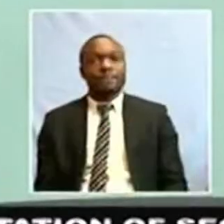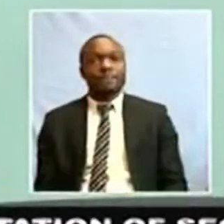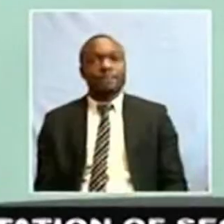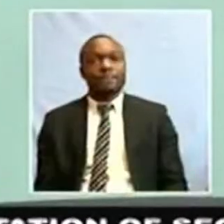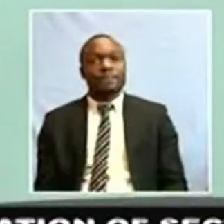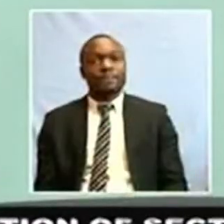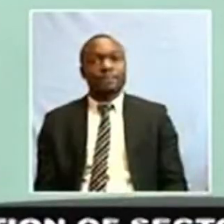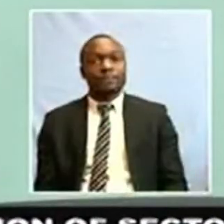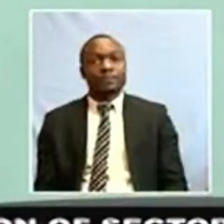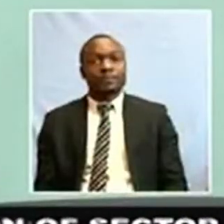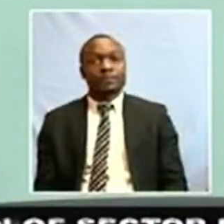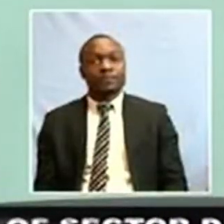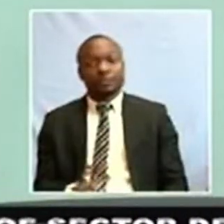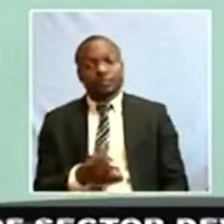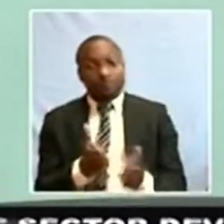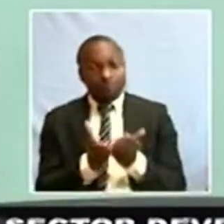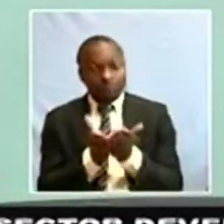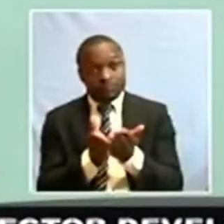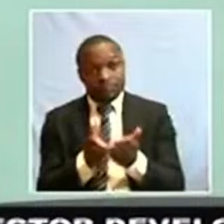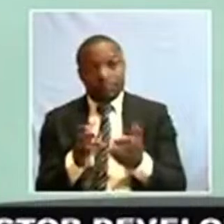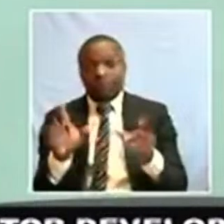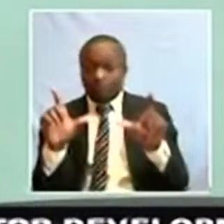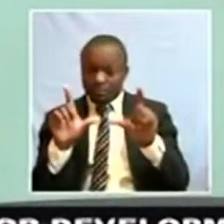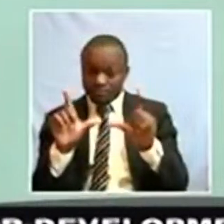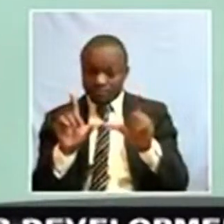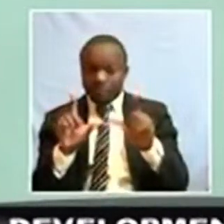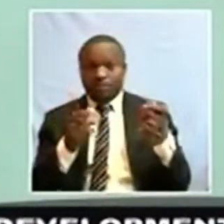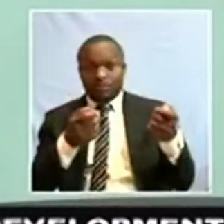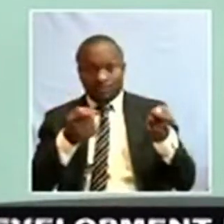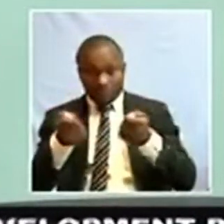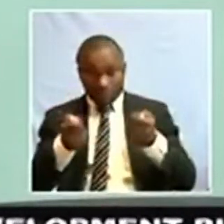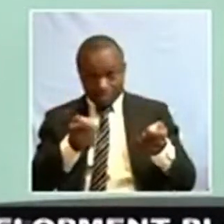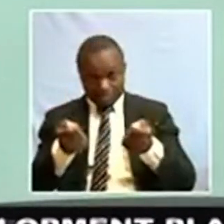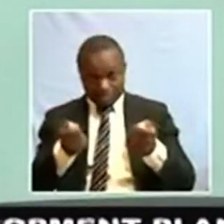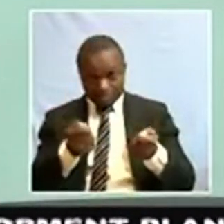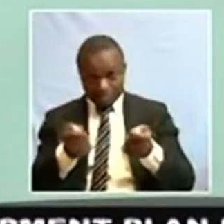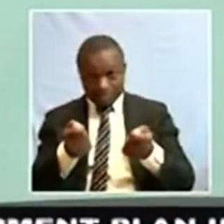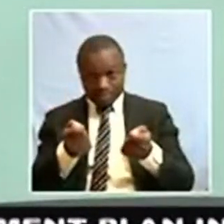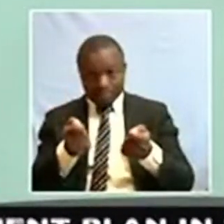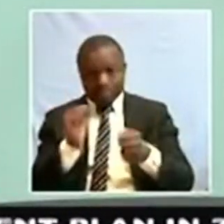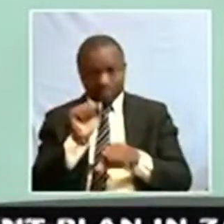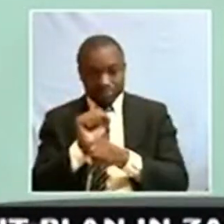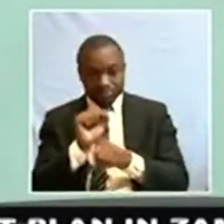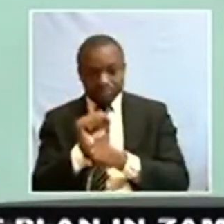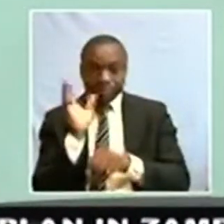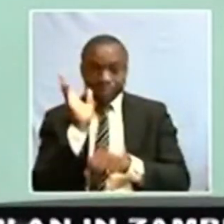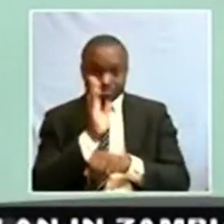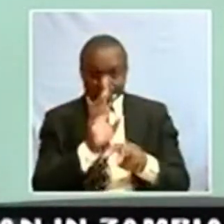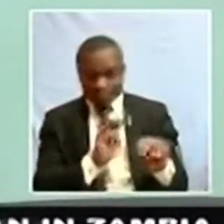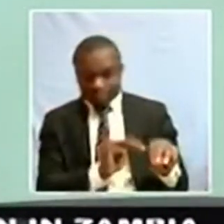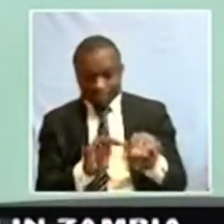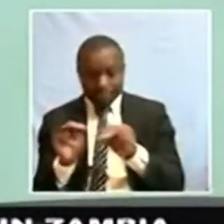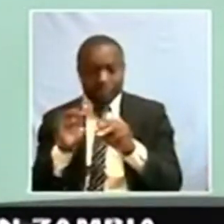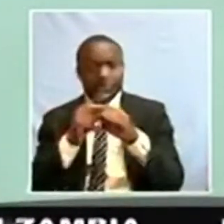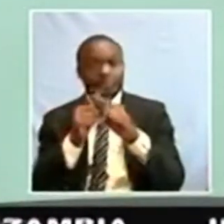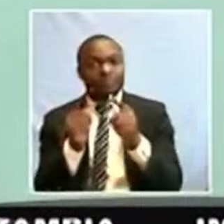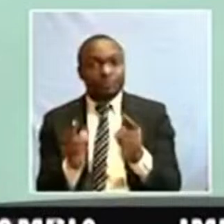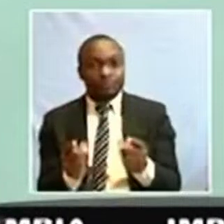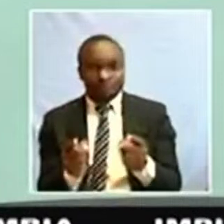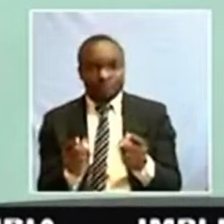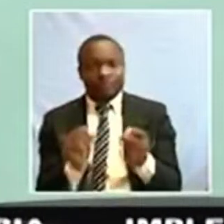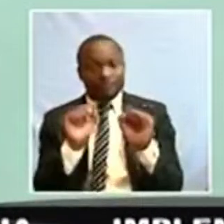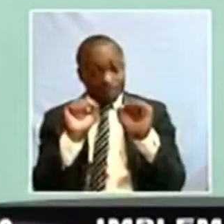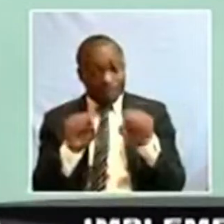and the harbor. Then the vehicle licensing functions and other officers have not yet moved, but I